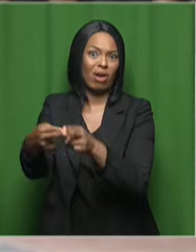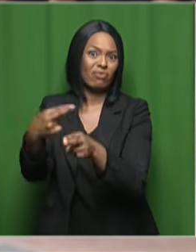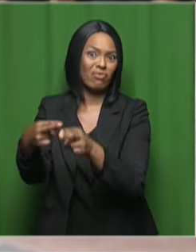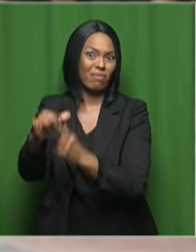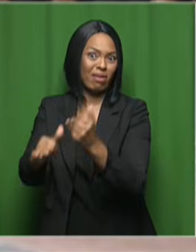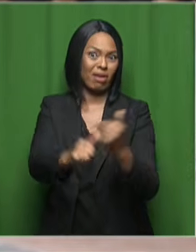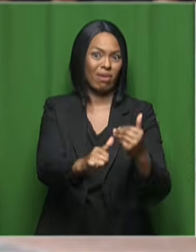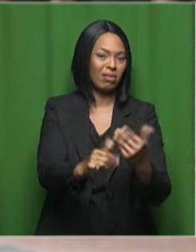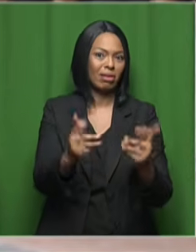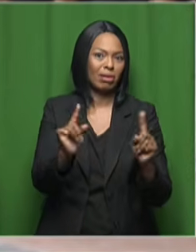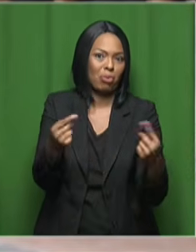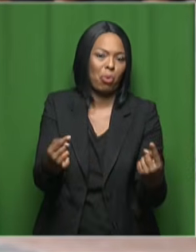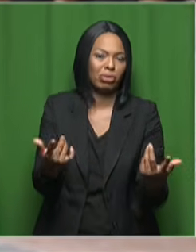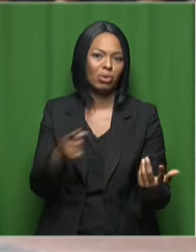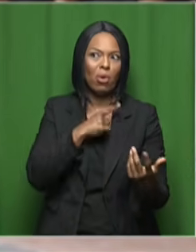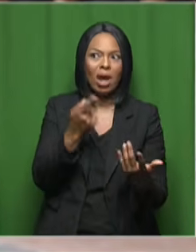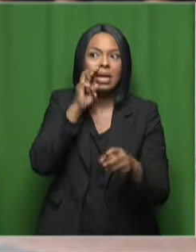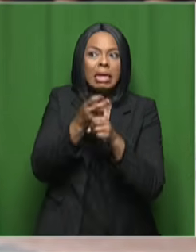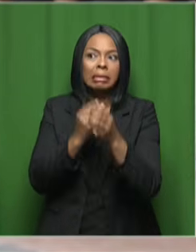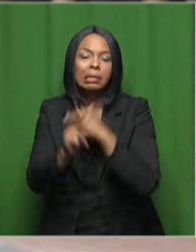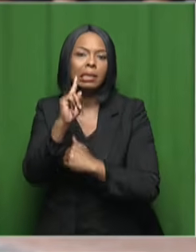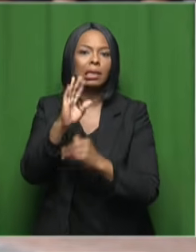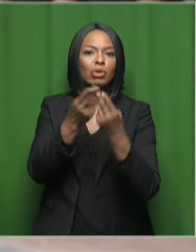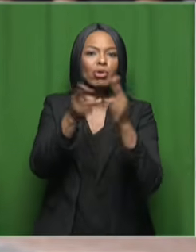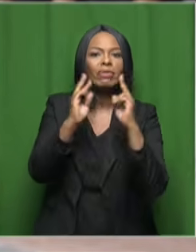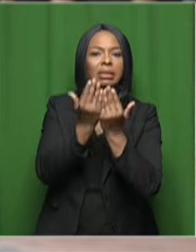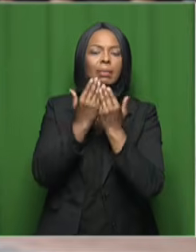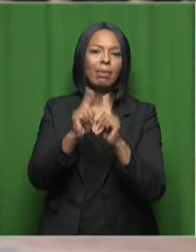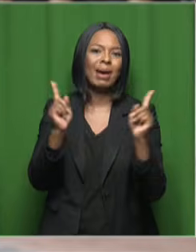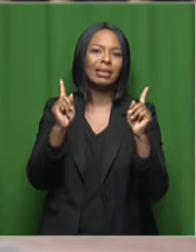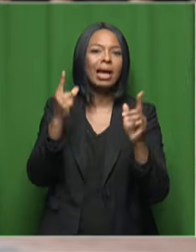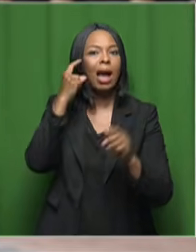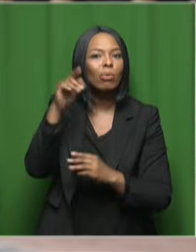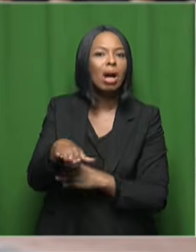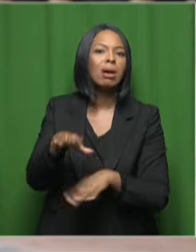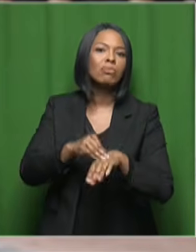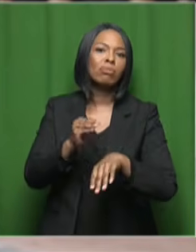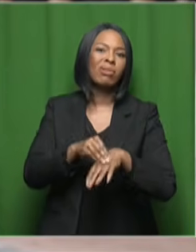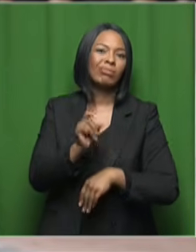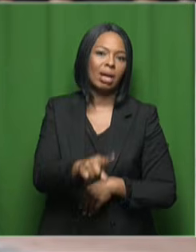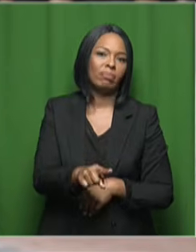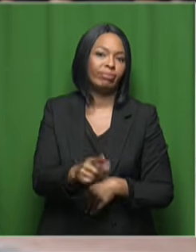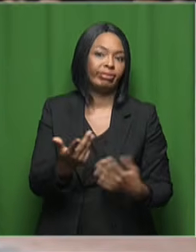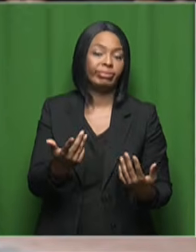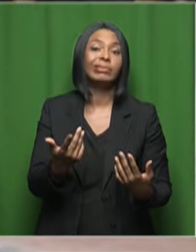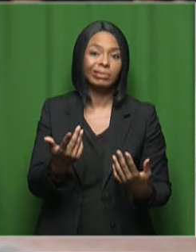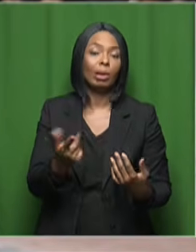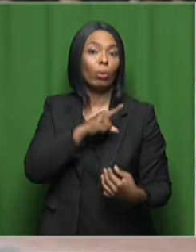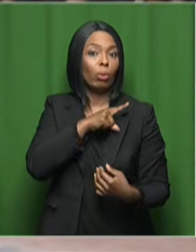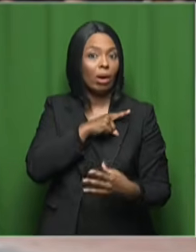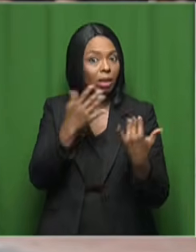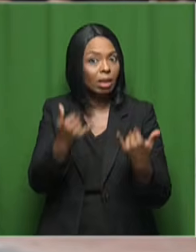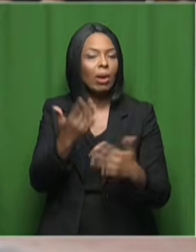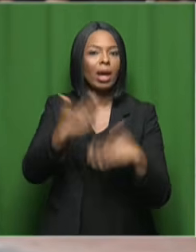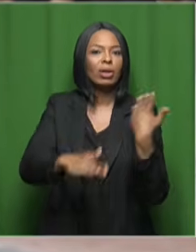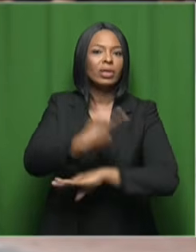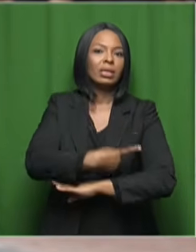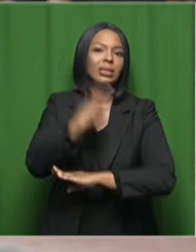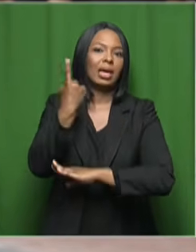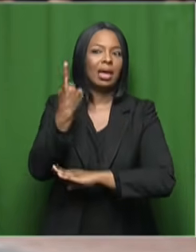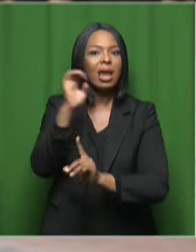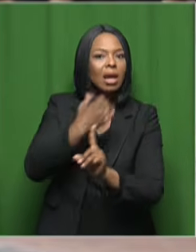university fees to come and stay in these beautiful facilities that are available to help students, because that at the end of the day is you need